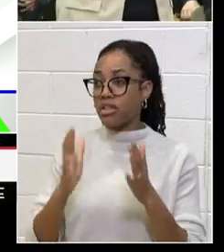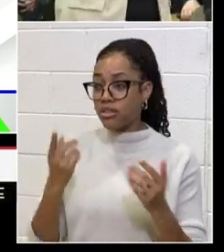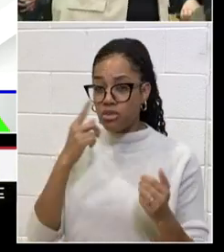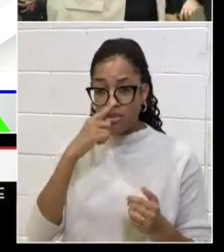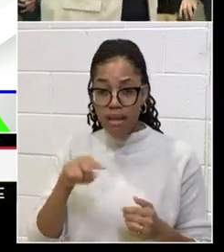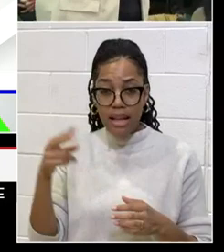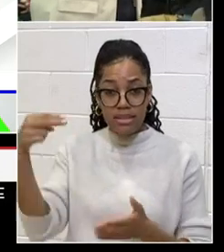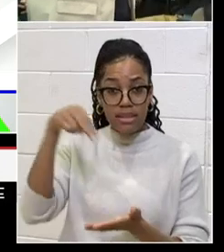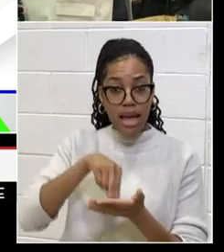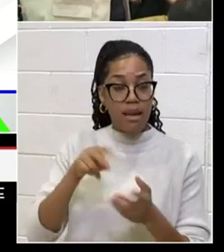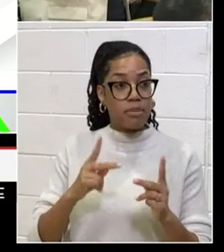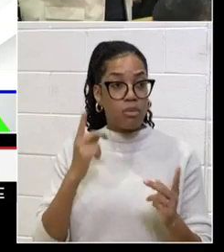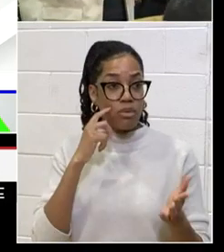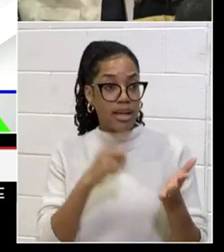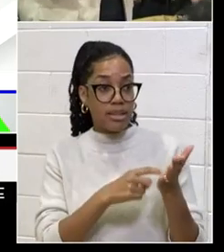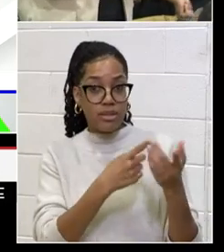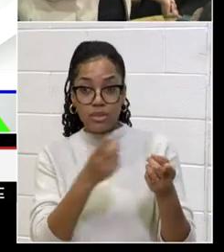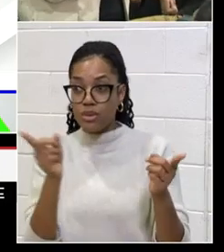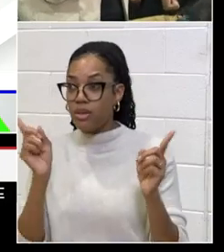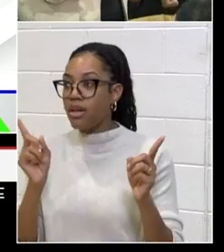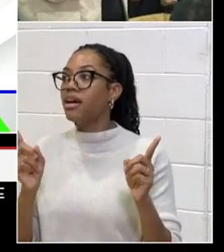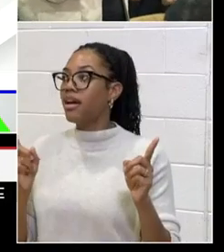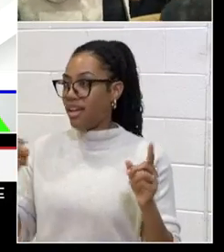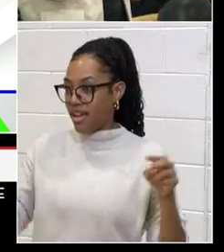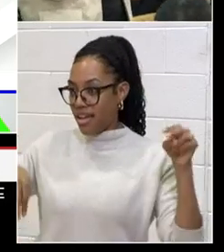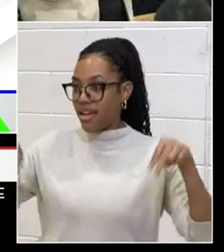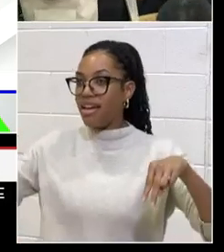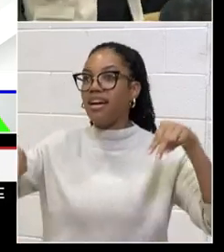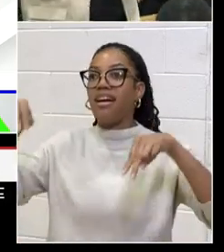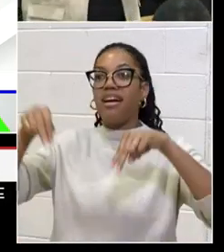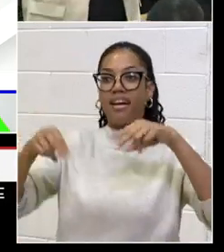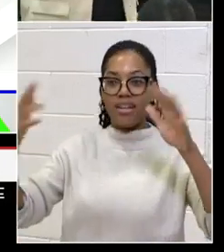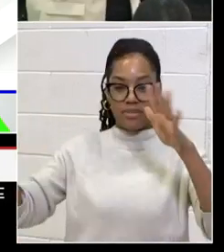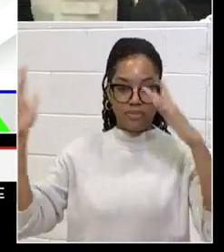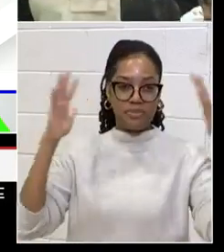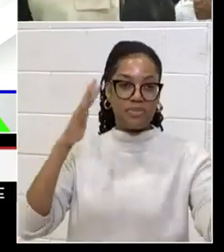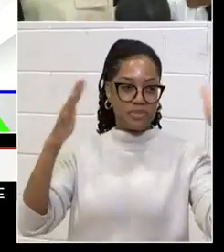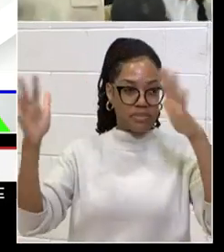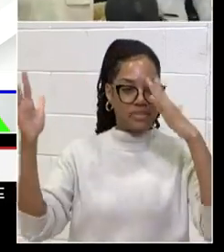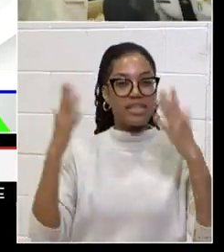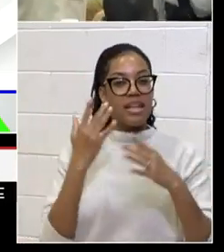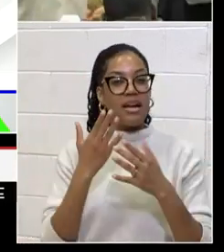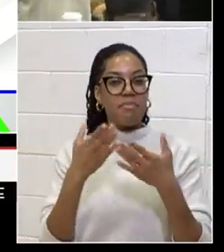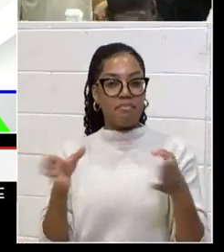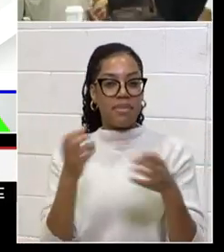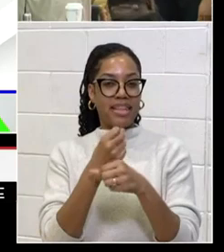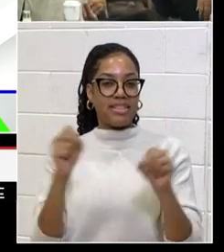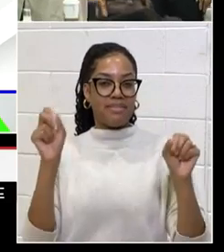you? Because, oh, Chief, Public Safety? Yeah.